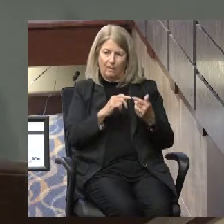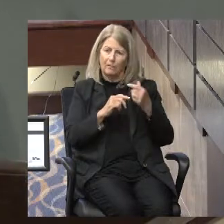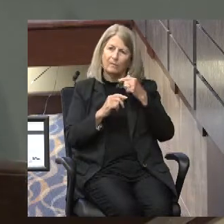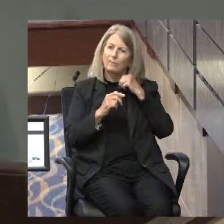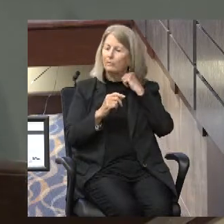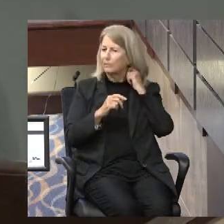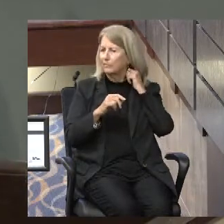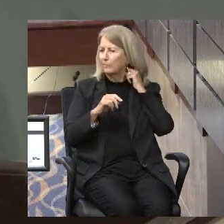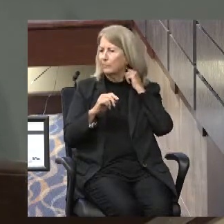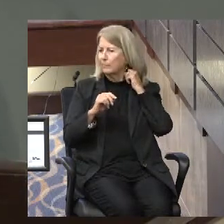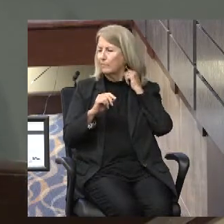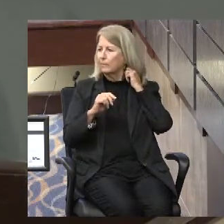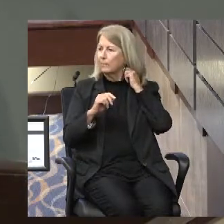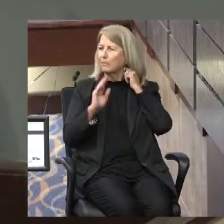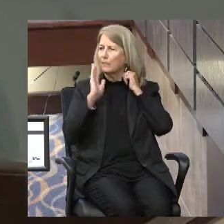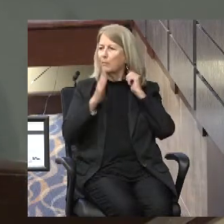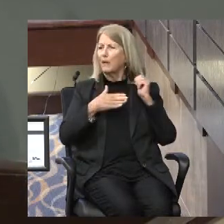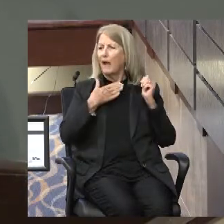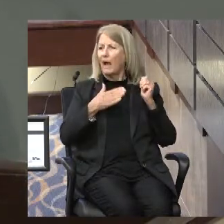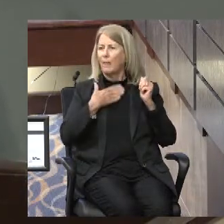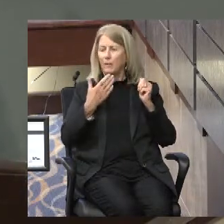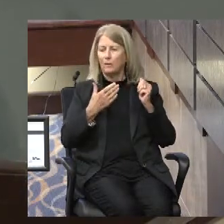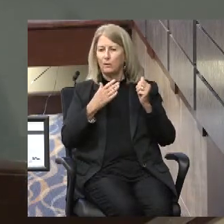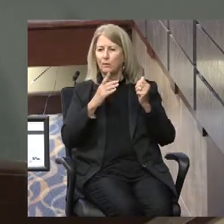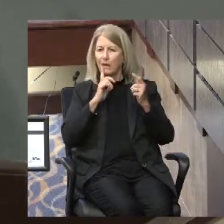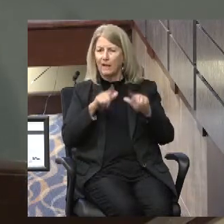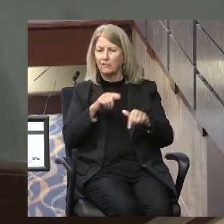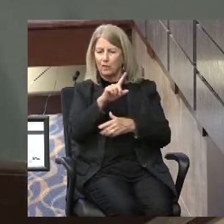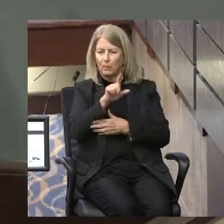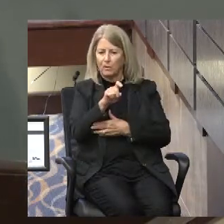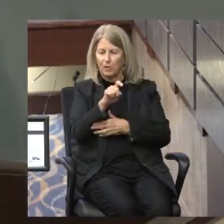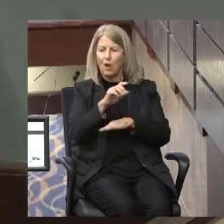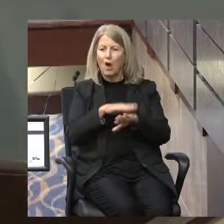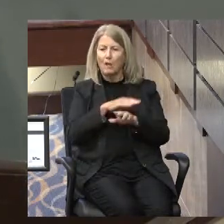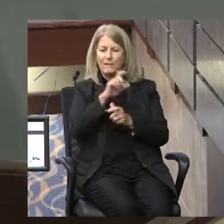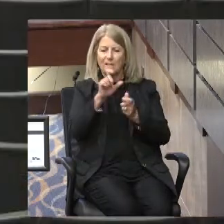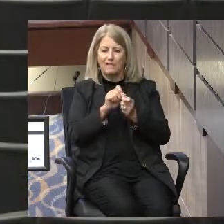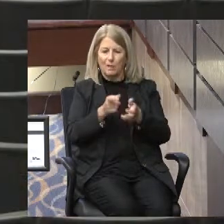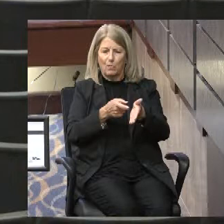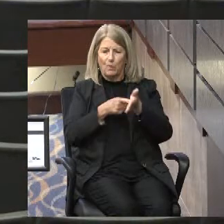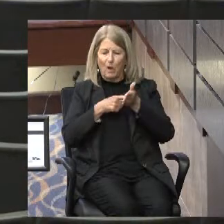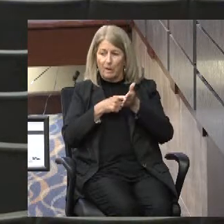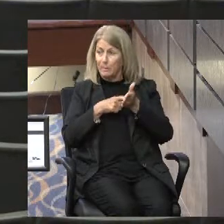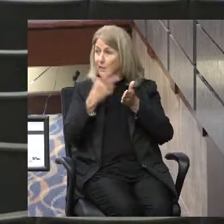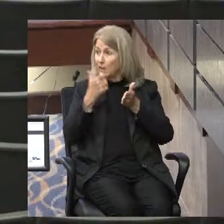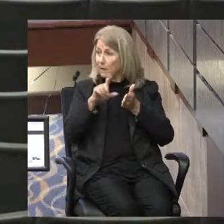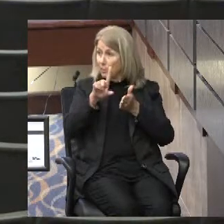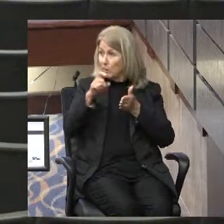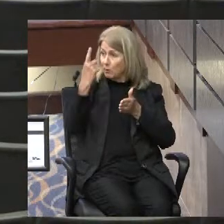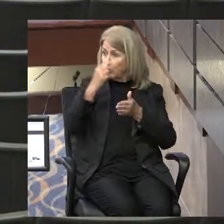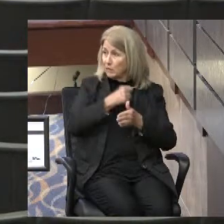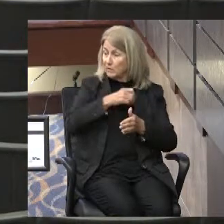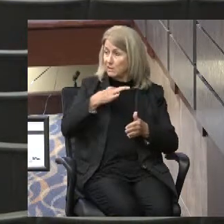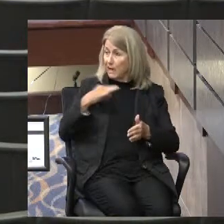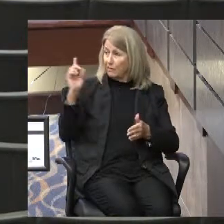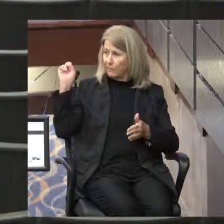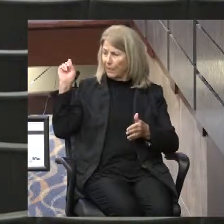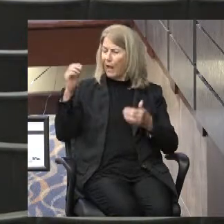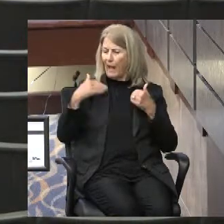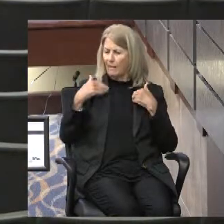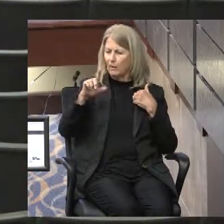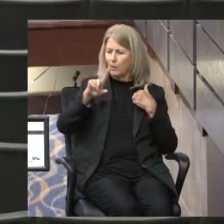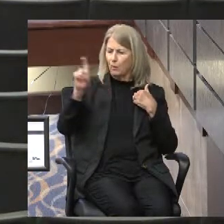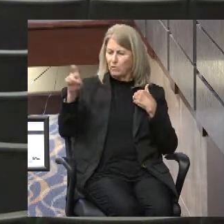happy to answer any questions on any specific requirements of the overlay for you. Any questions for staff? Yeah, Clint, I have a